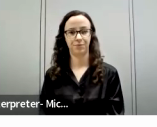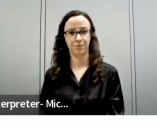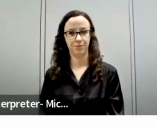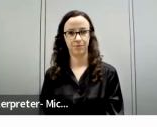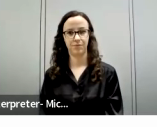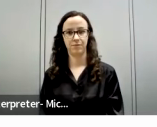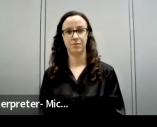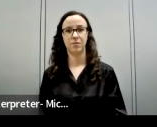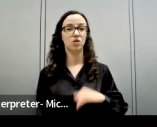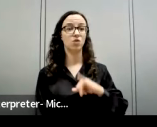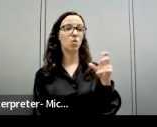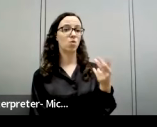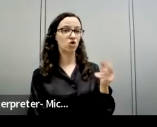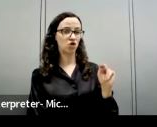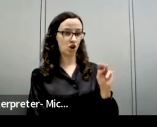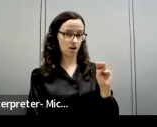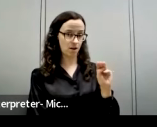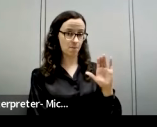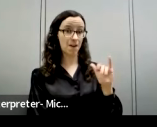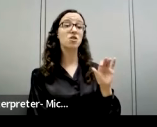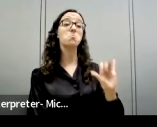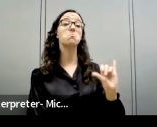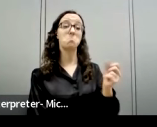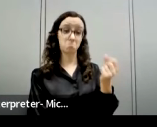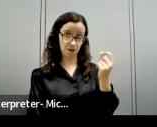Yeah, that makes sense.